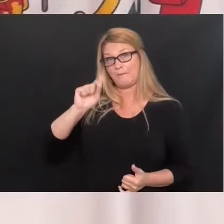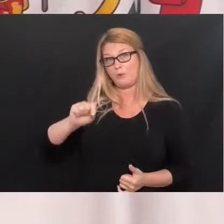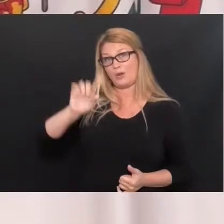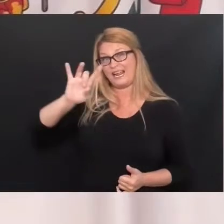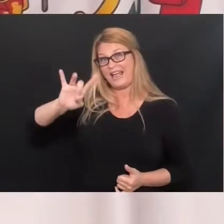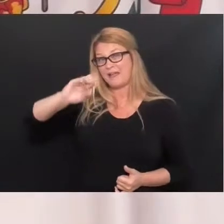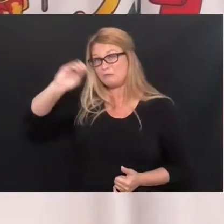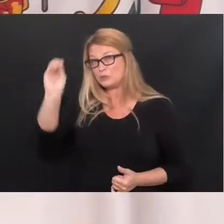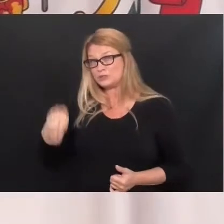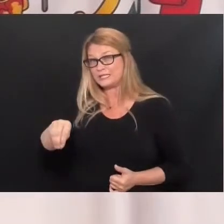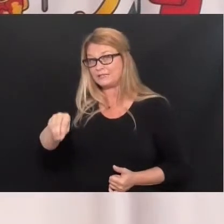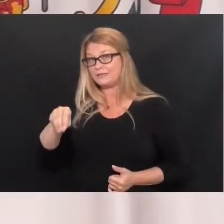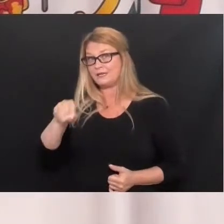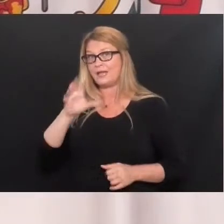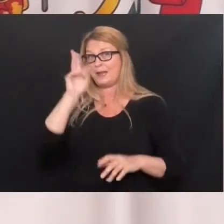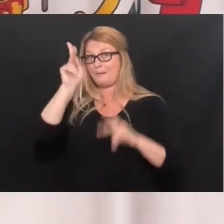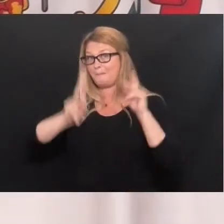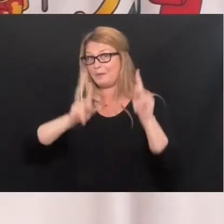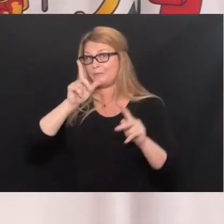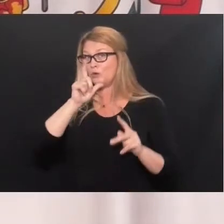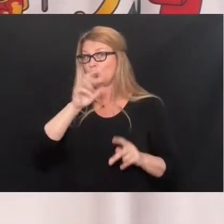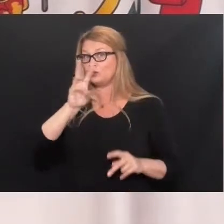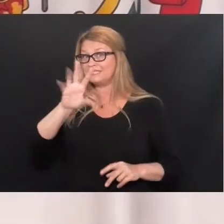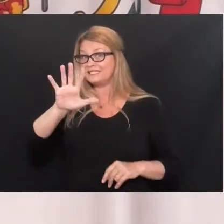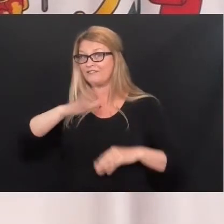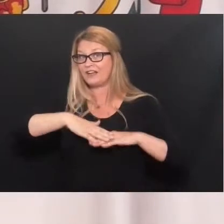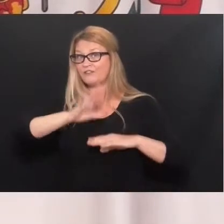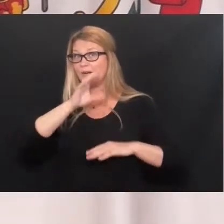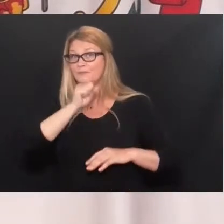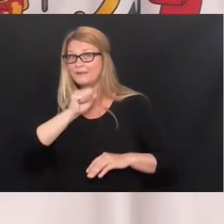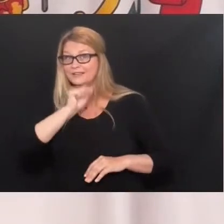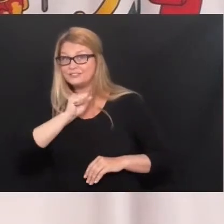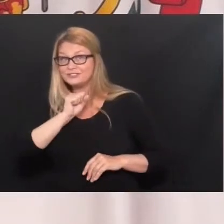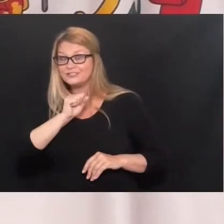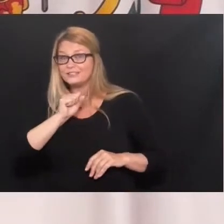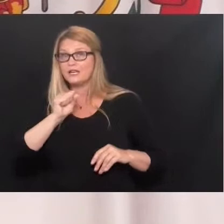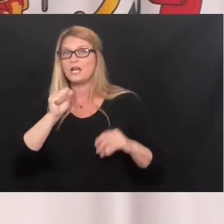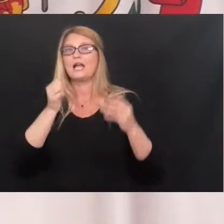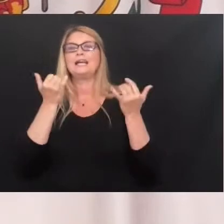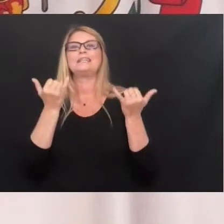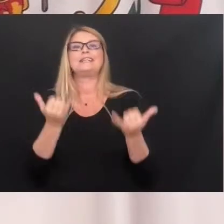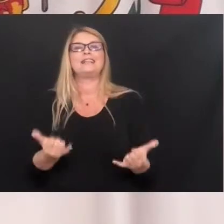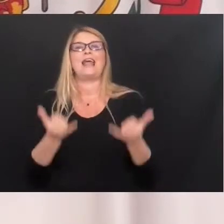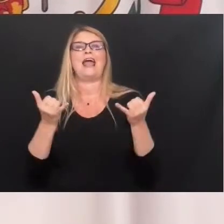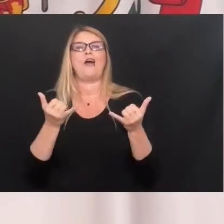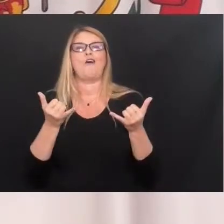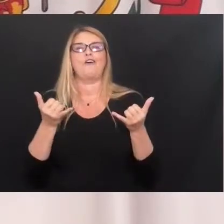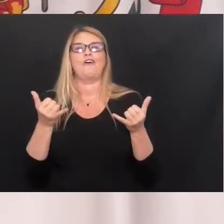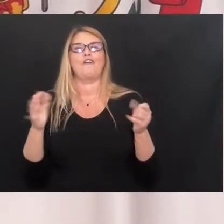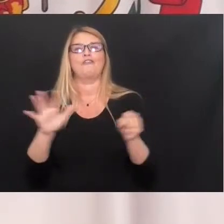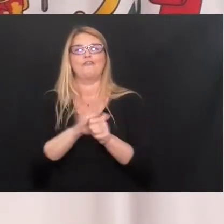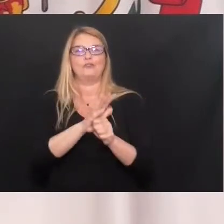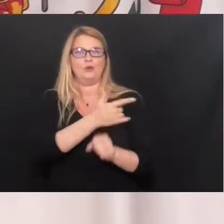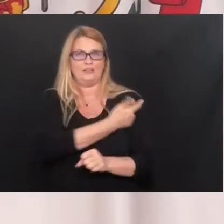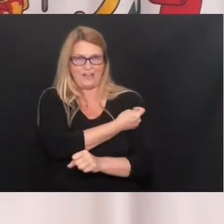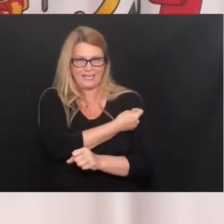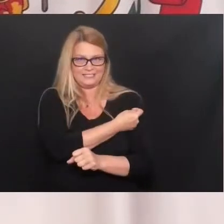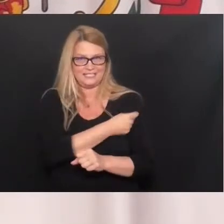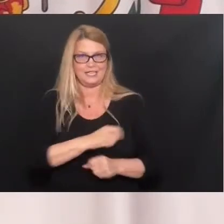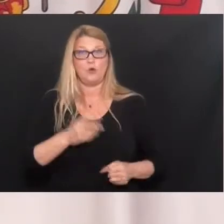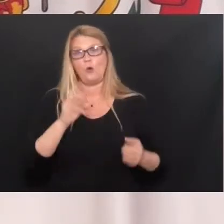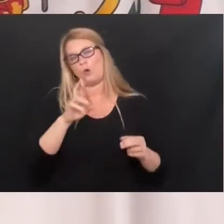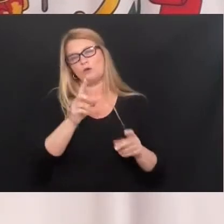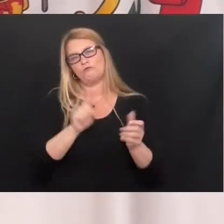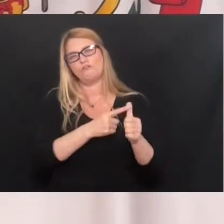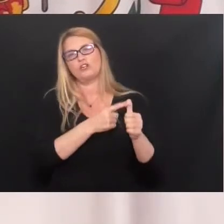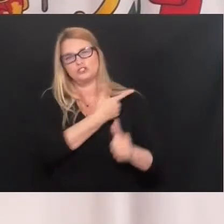78.8% of the people that are 65 years of age and older, that are now vaccinated or have now received their first